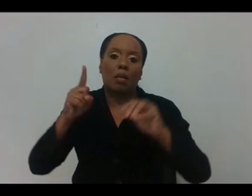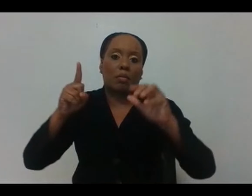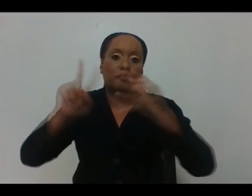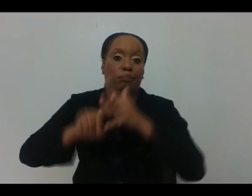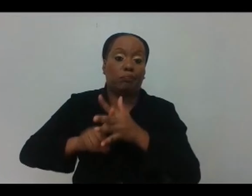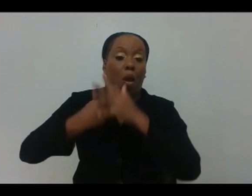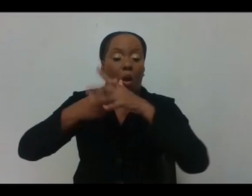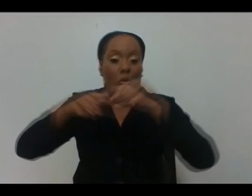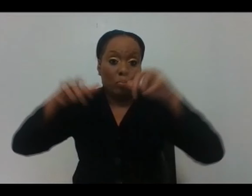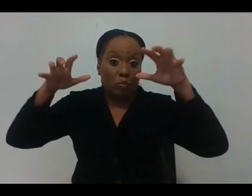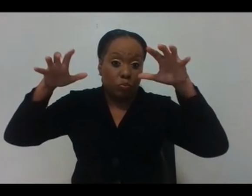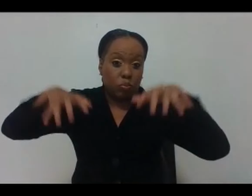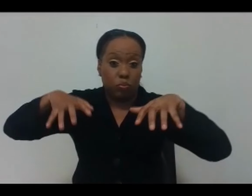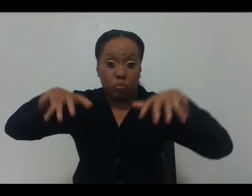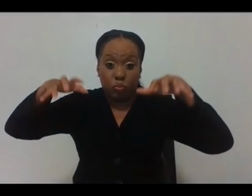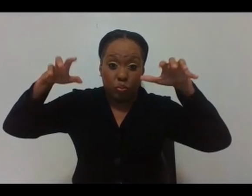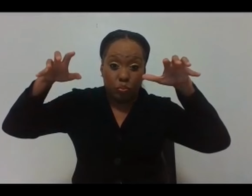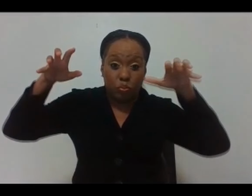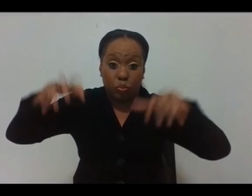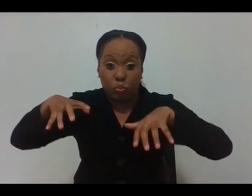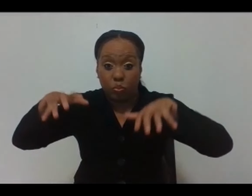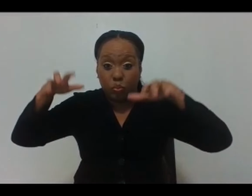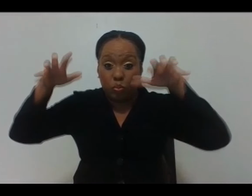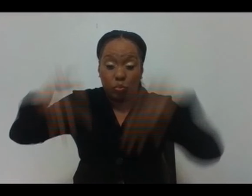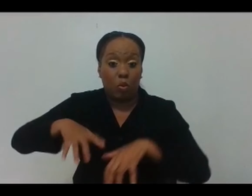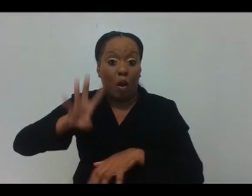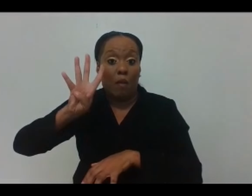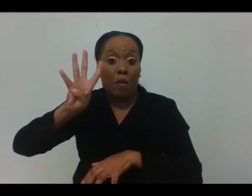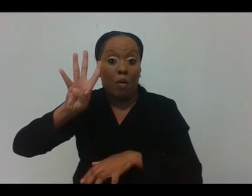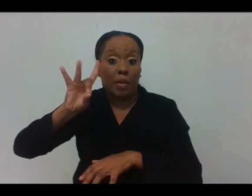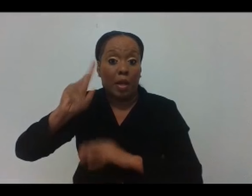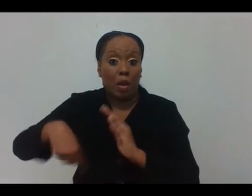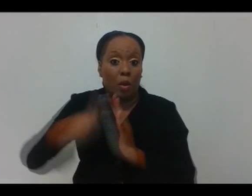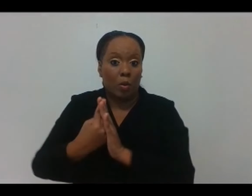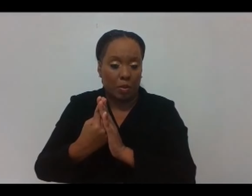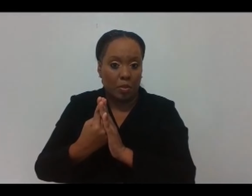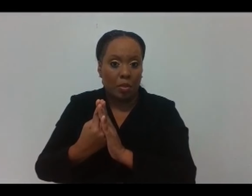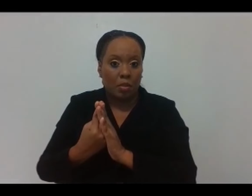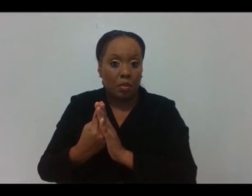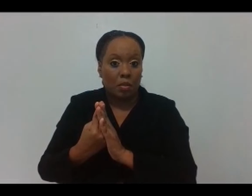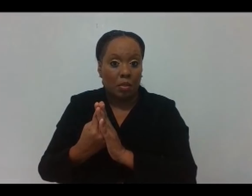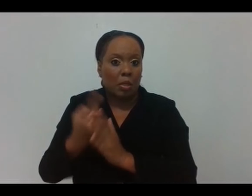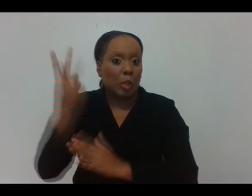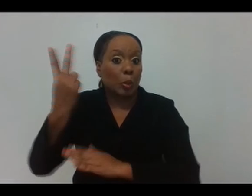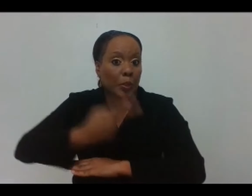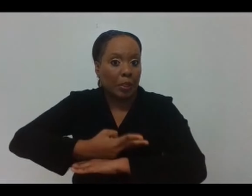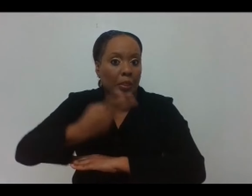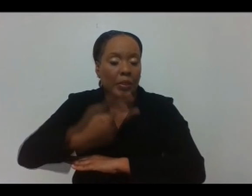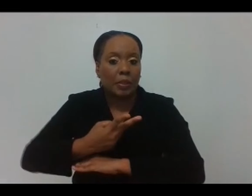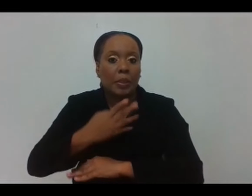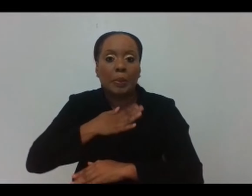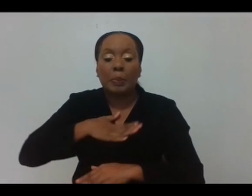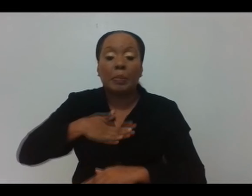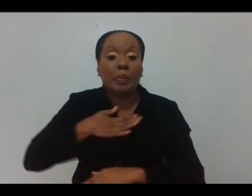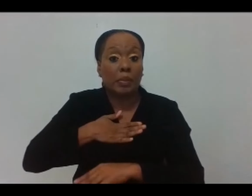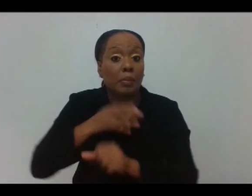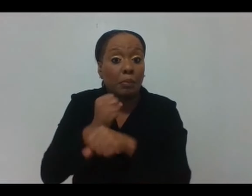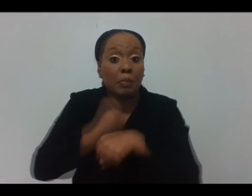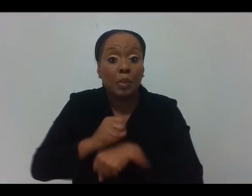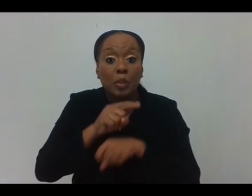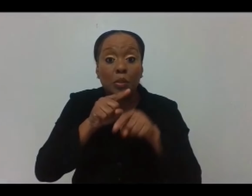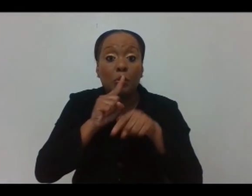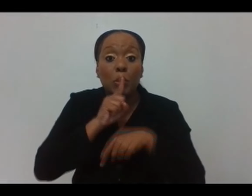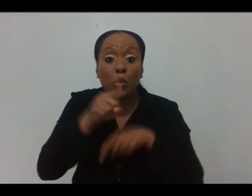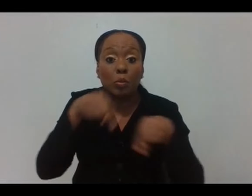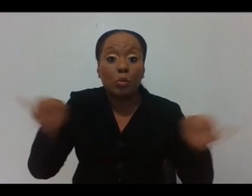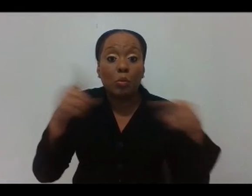effects of the system impacting Barbados. Please use the time very wisely. Please use the time to ensure you have what